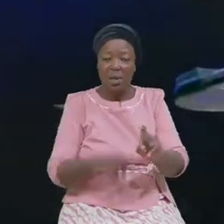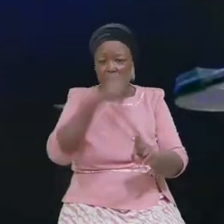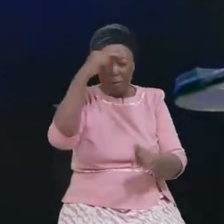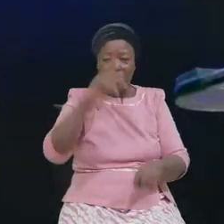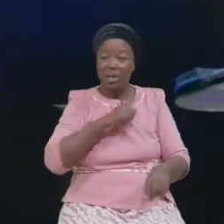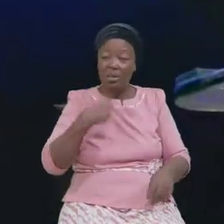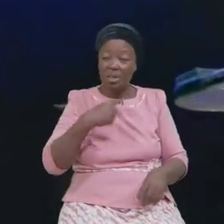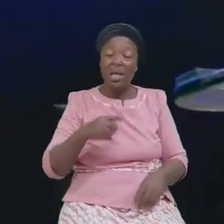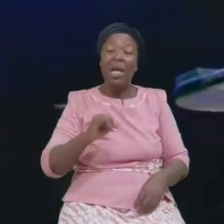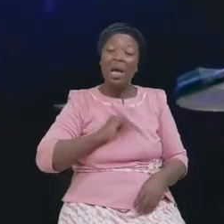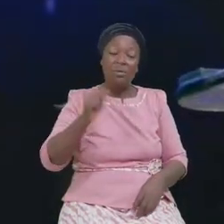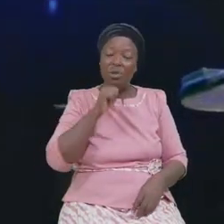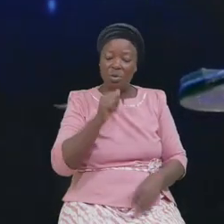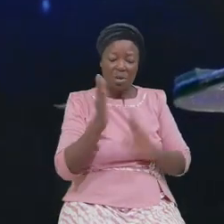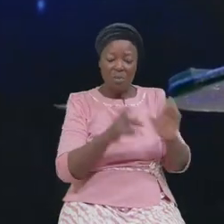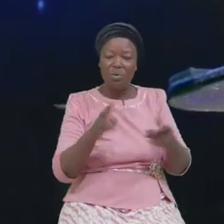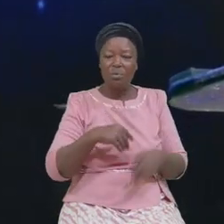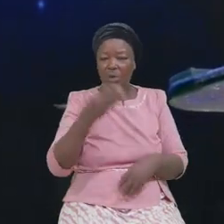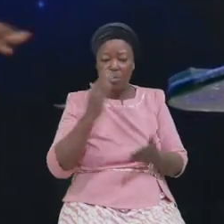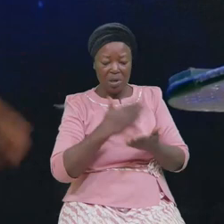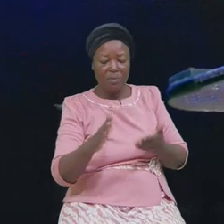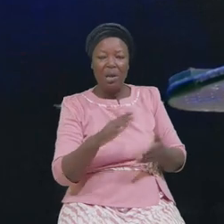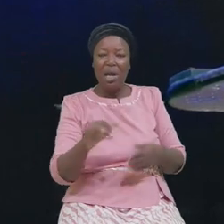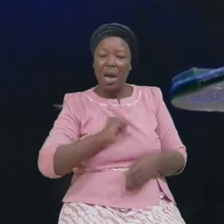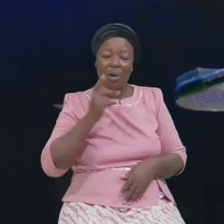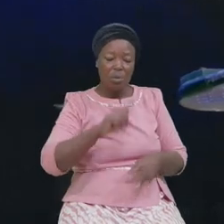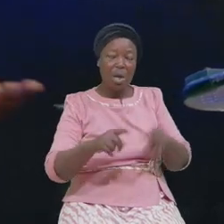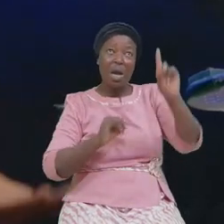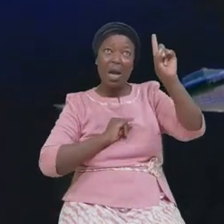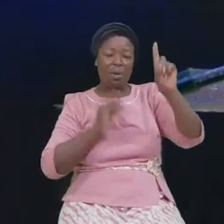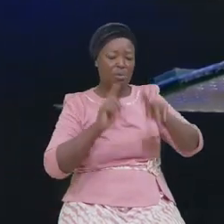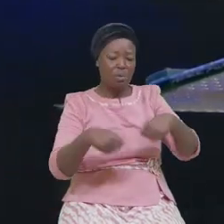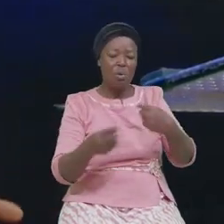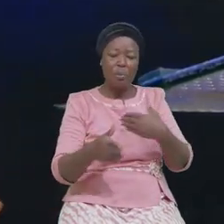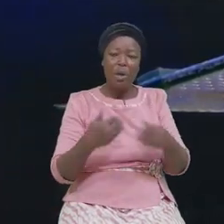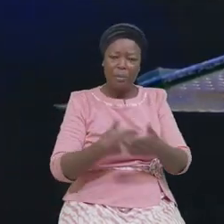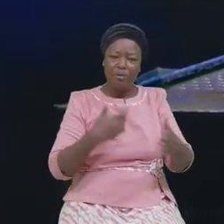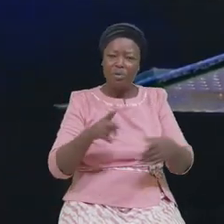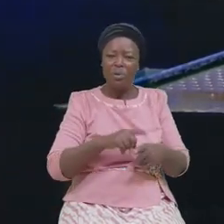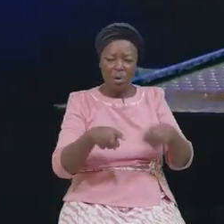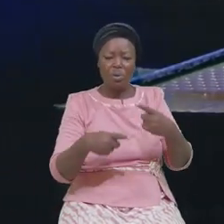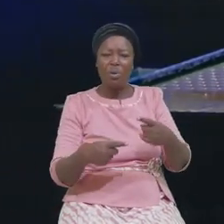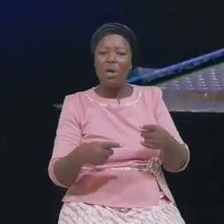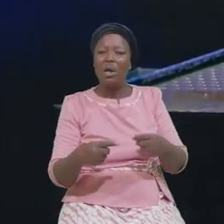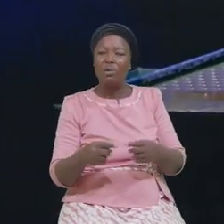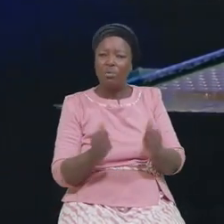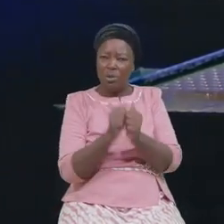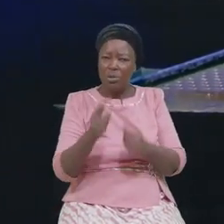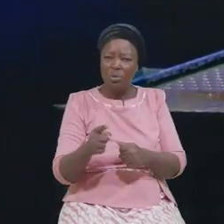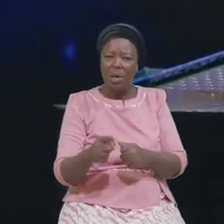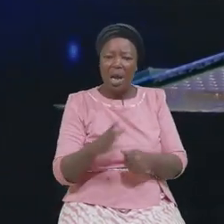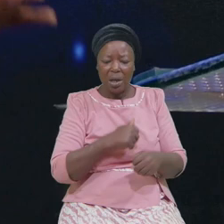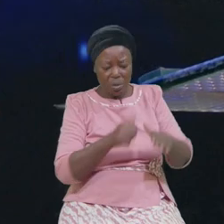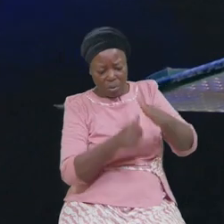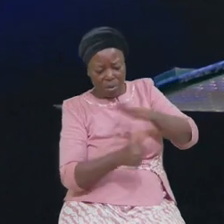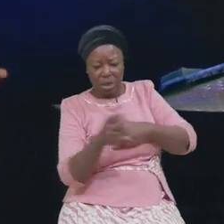you. I will go before you. I will come behind you. I will surround you. And underneath you will be the everlasting arms.